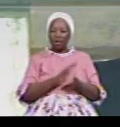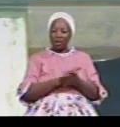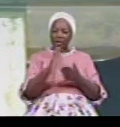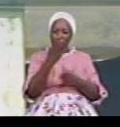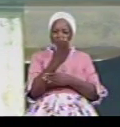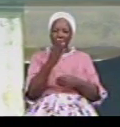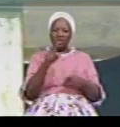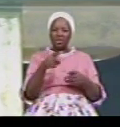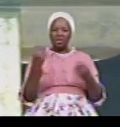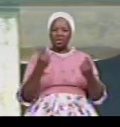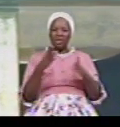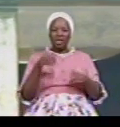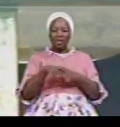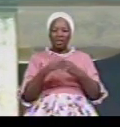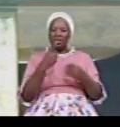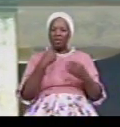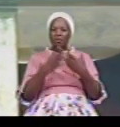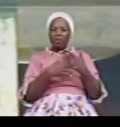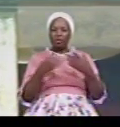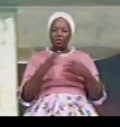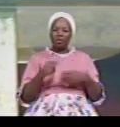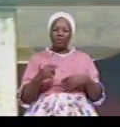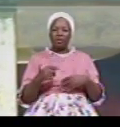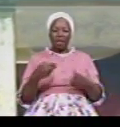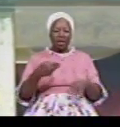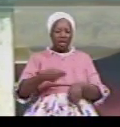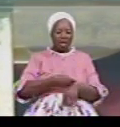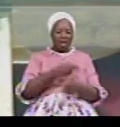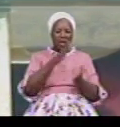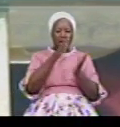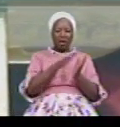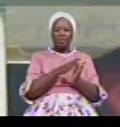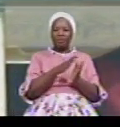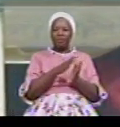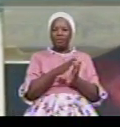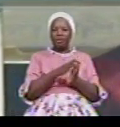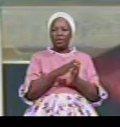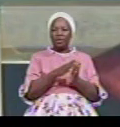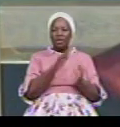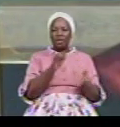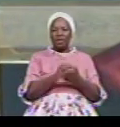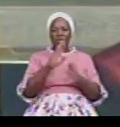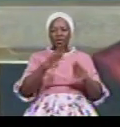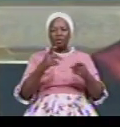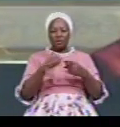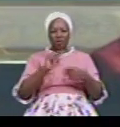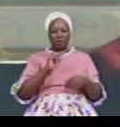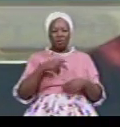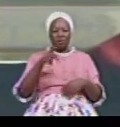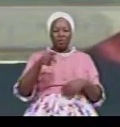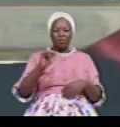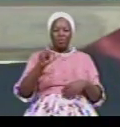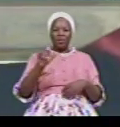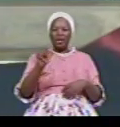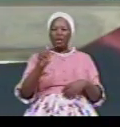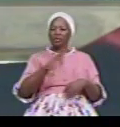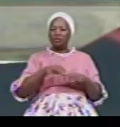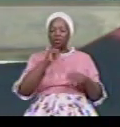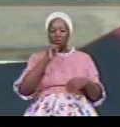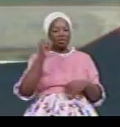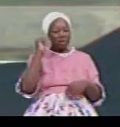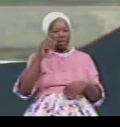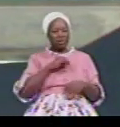for us. Pilate did not understand. He took water and he washed his hands and he